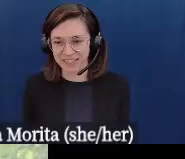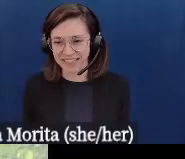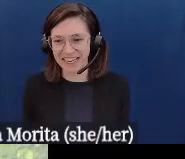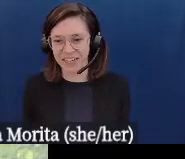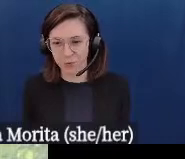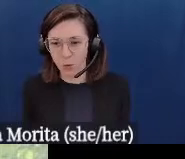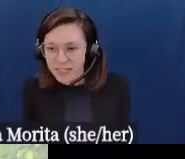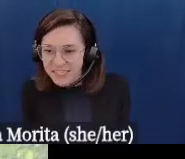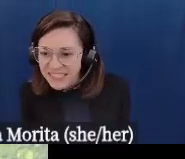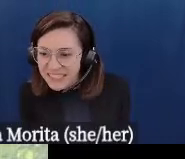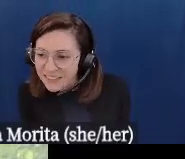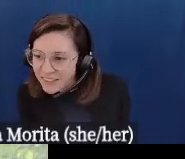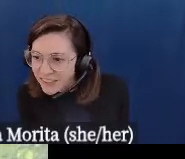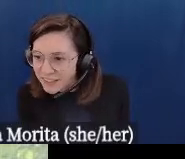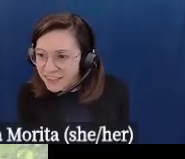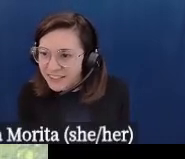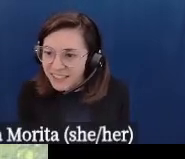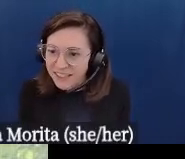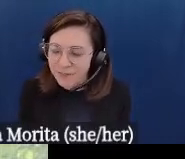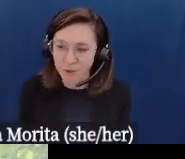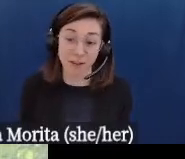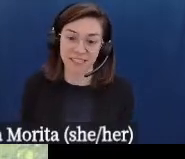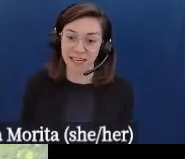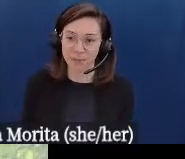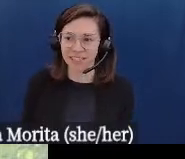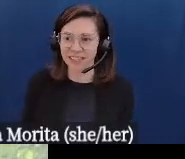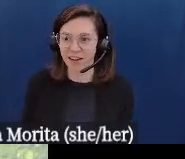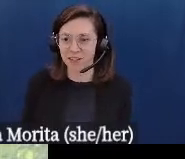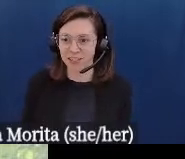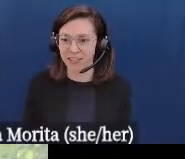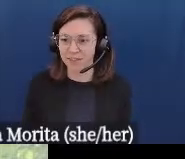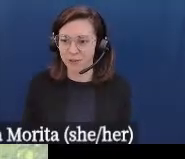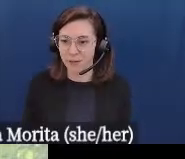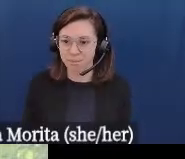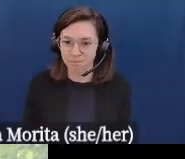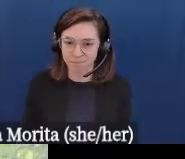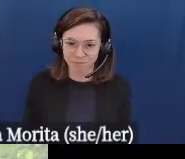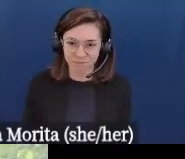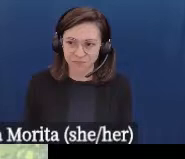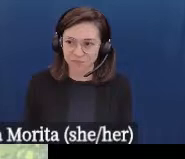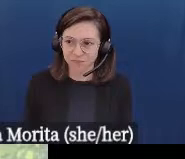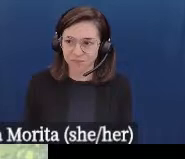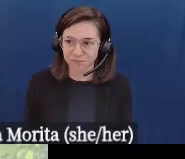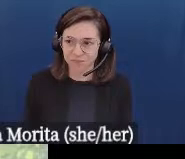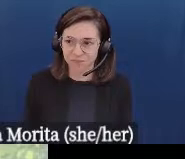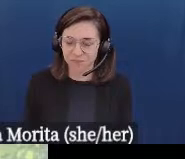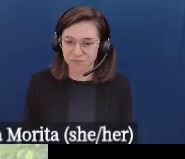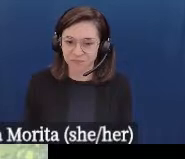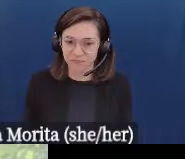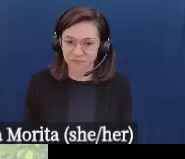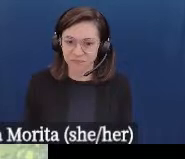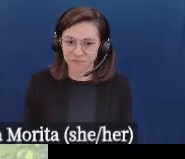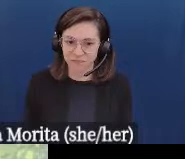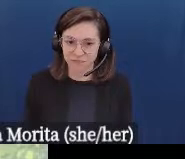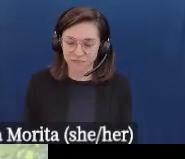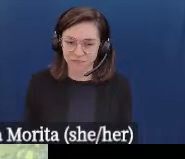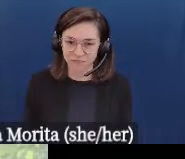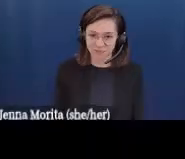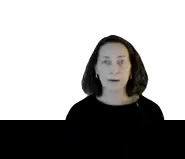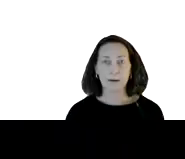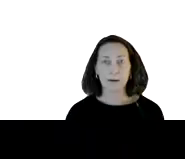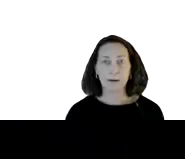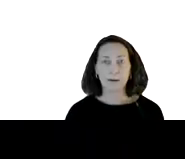There's a kind of quite a significant delay in the live stream. I don't see anybody now on the live stream. Okay, I'm gonna remove both of you and then